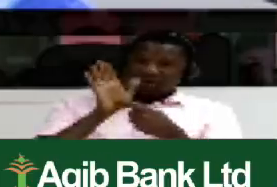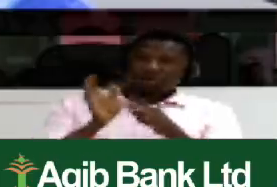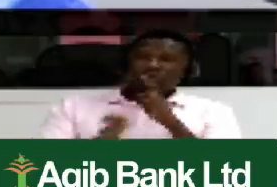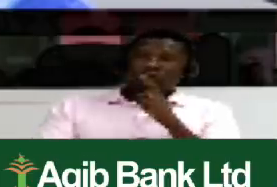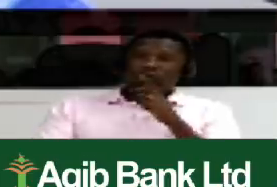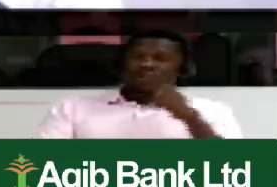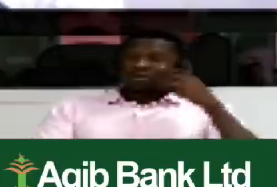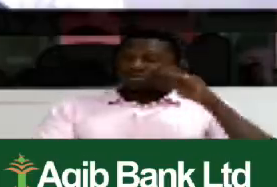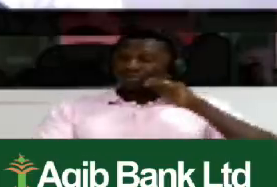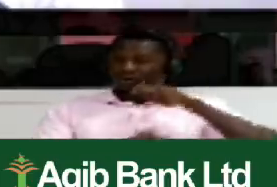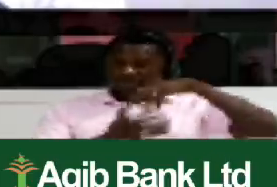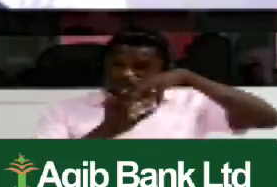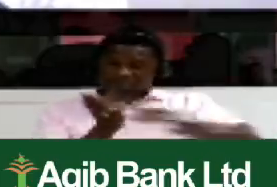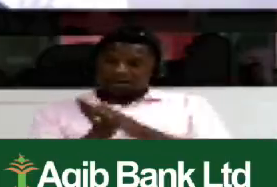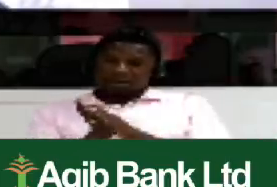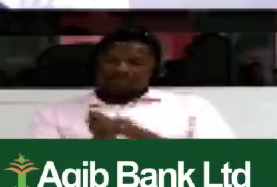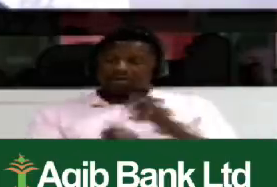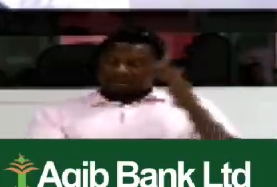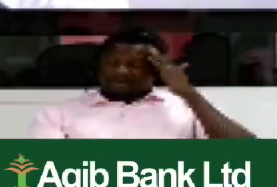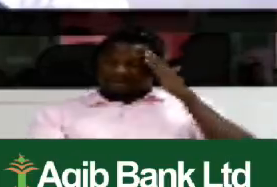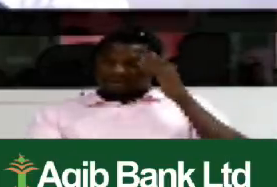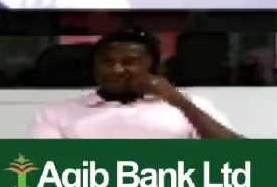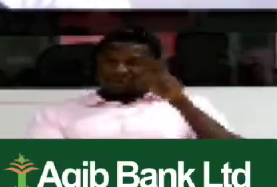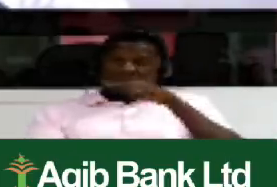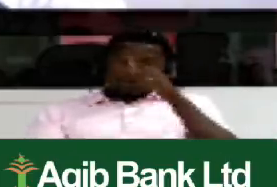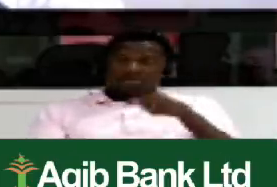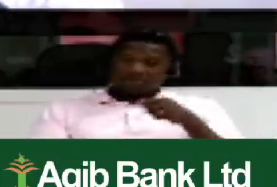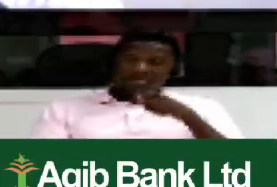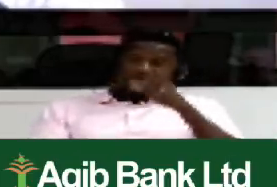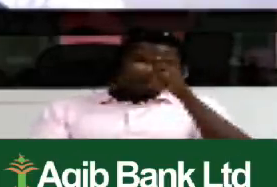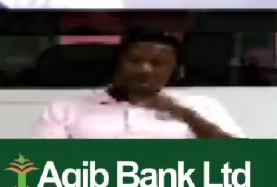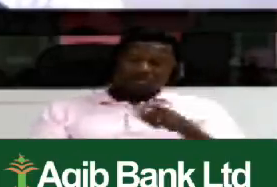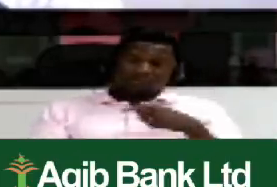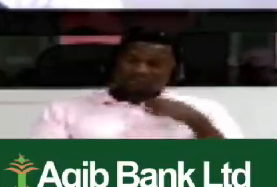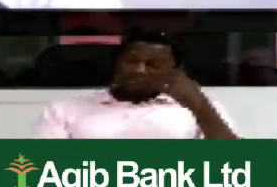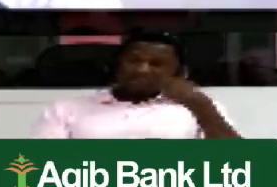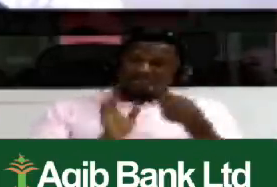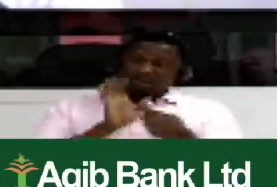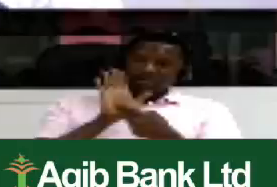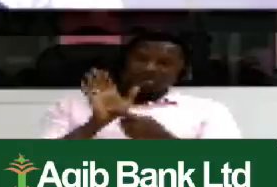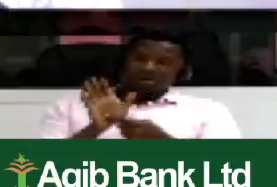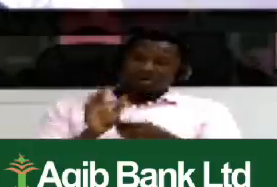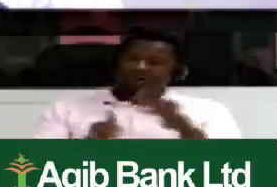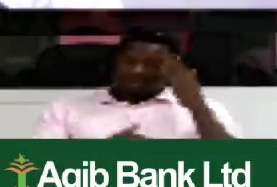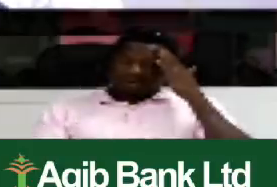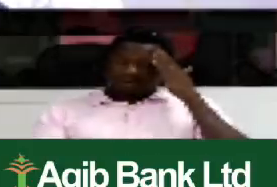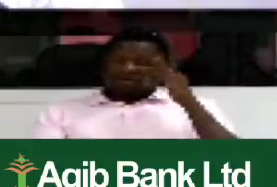could not, or a wrong person was identified, something like that. I think that was